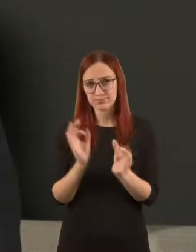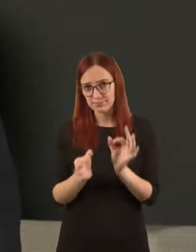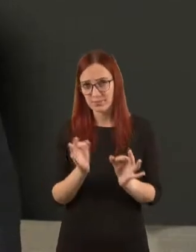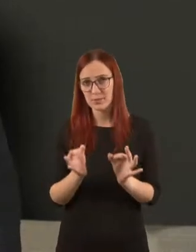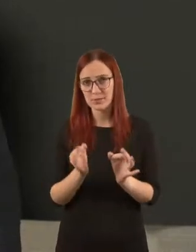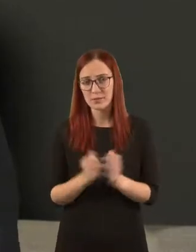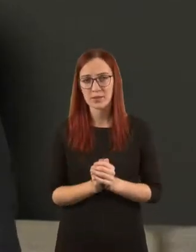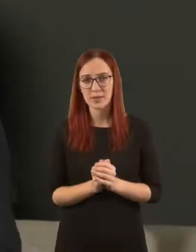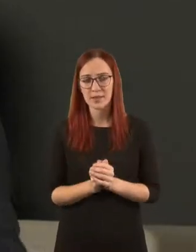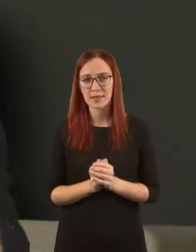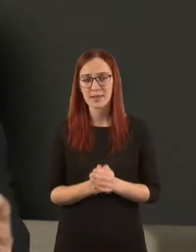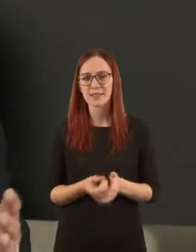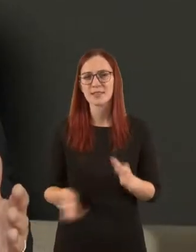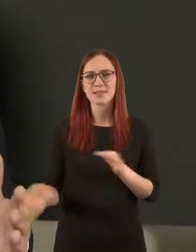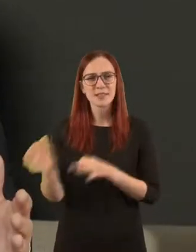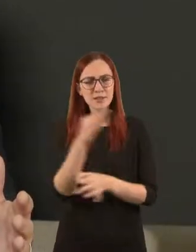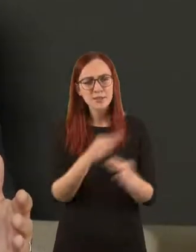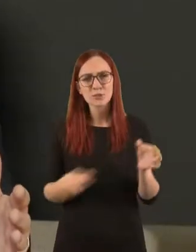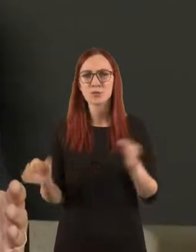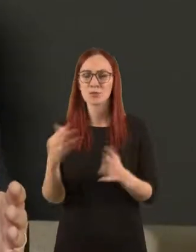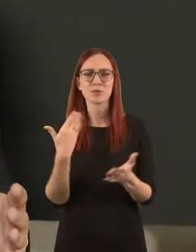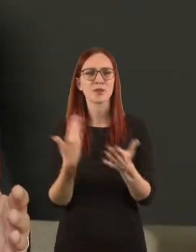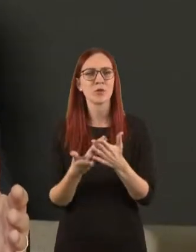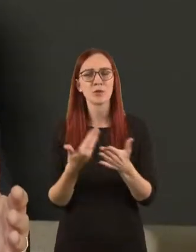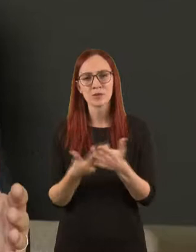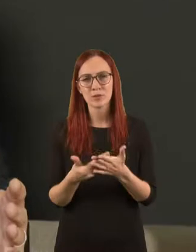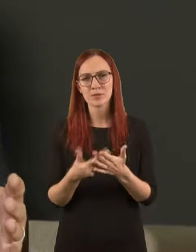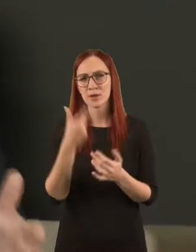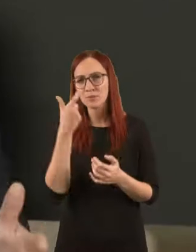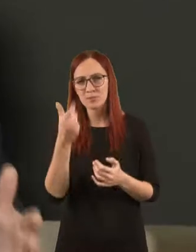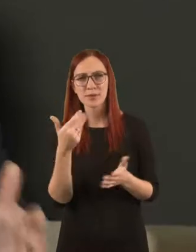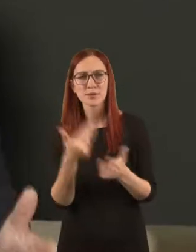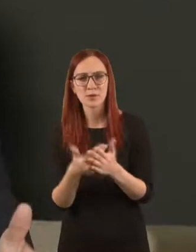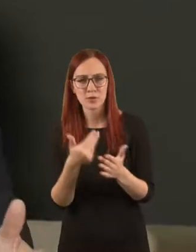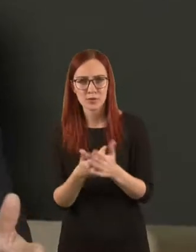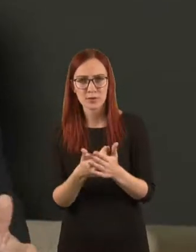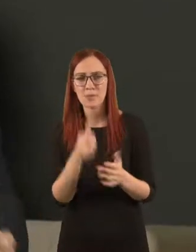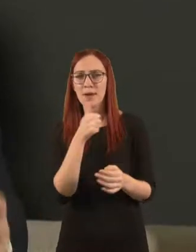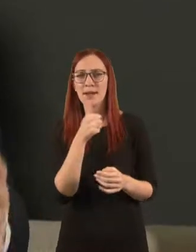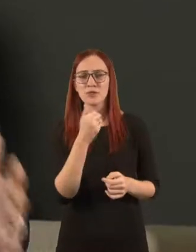the measures and the necessity to achieve a balance.